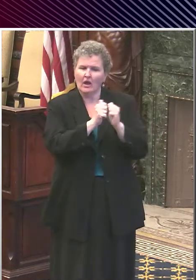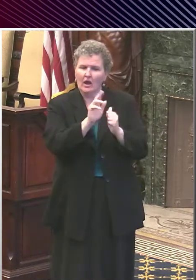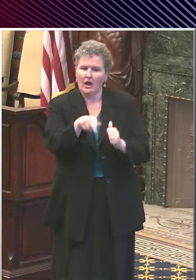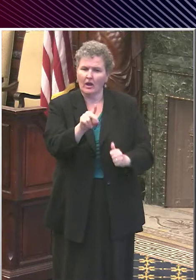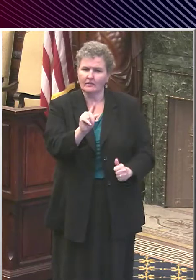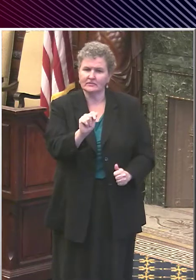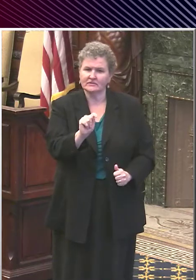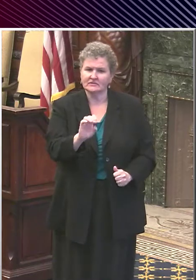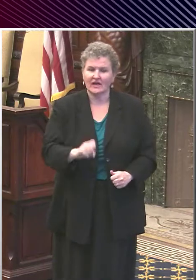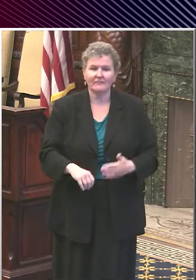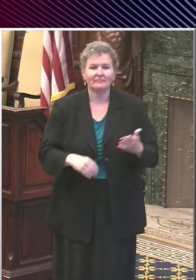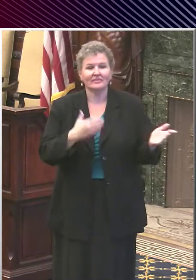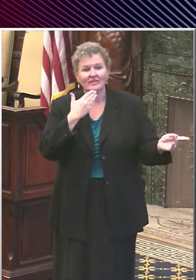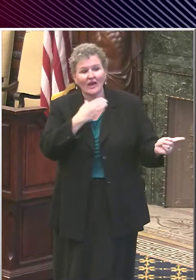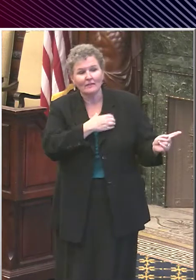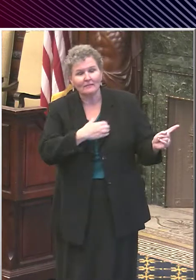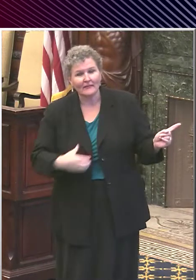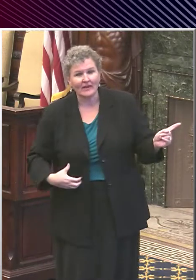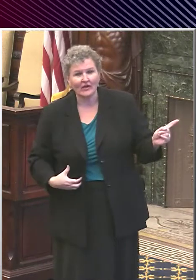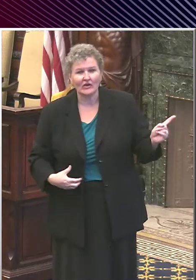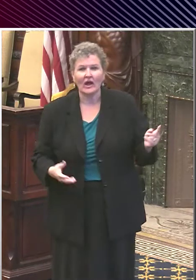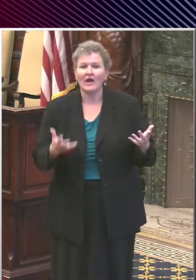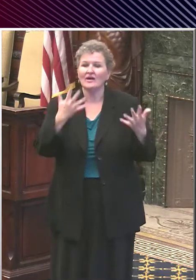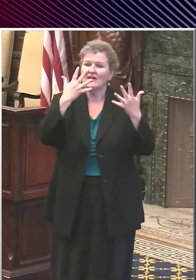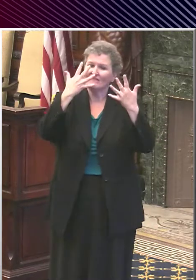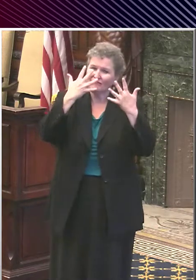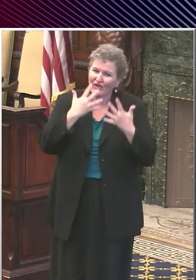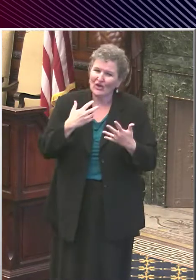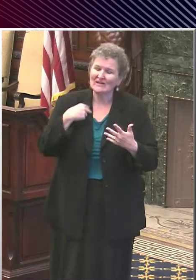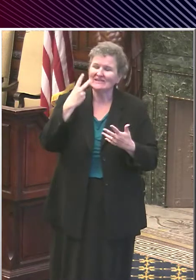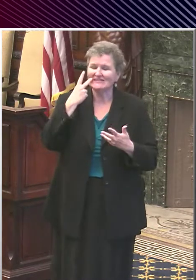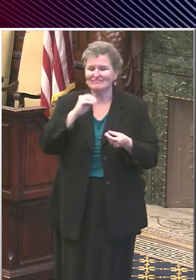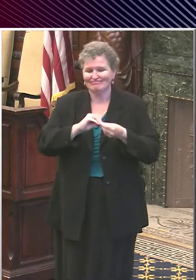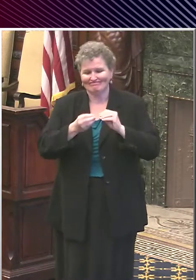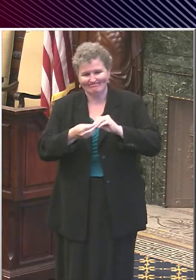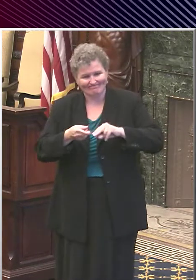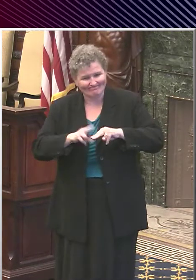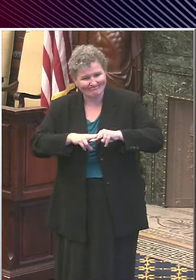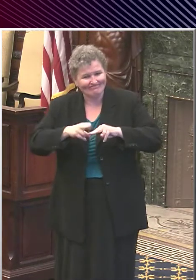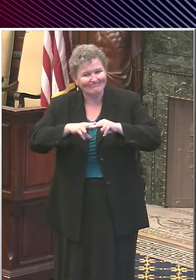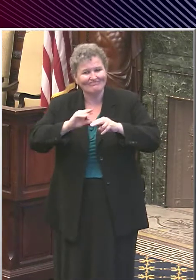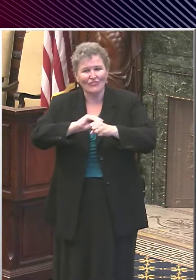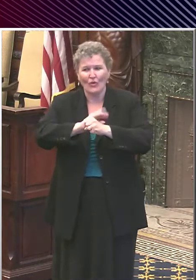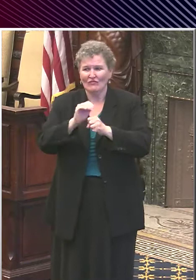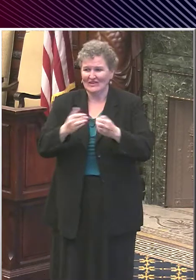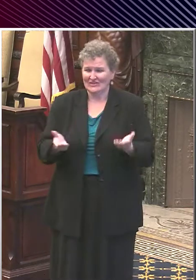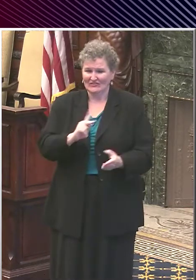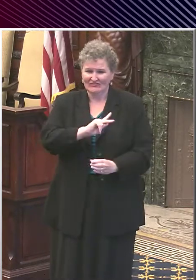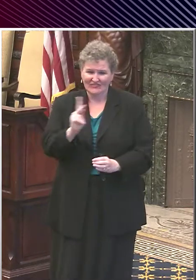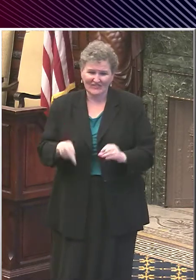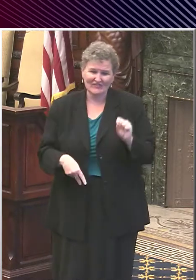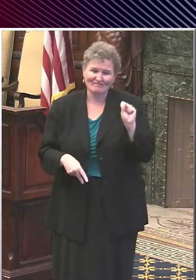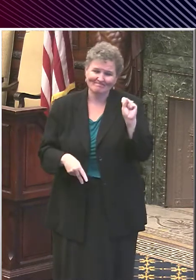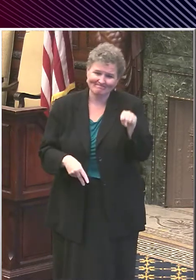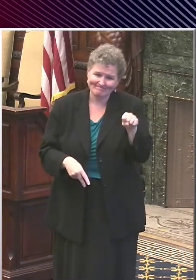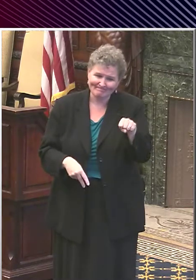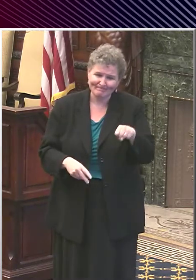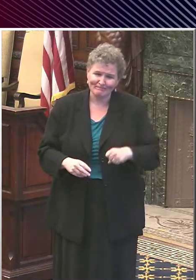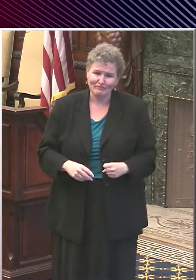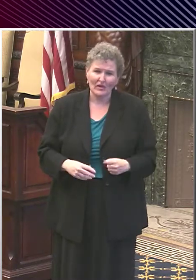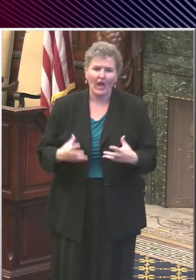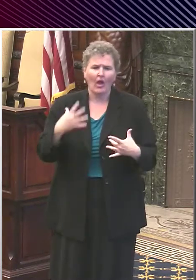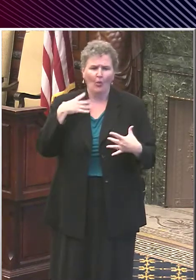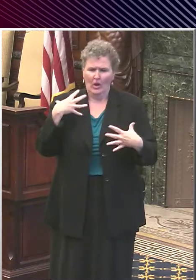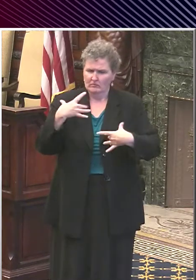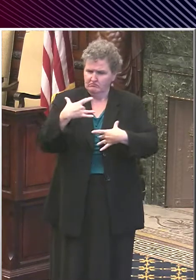Thank you very much, Mayor. Unfortunately, we are seeing increases in the coronavirus cases in the Philadelphia region. I'm going to summarize where we are with